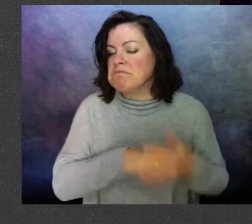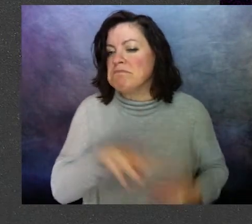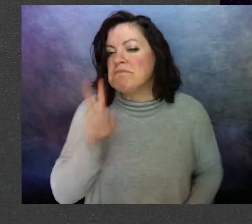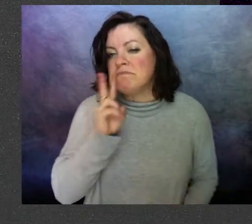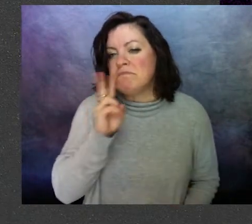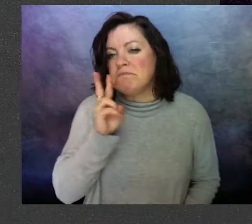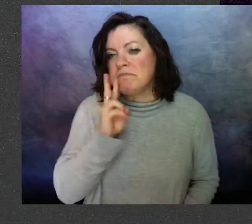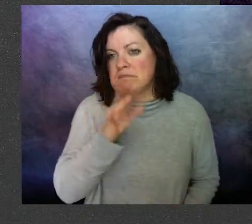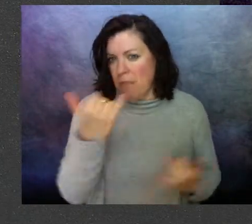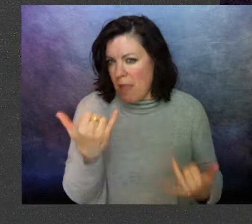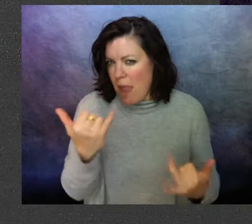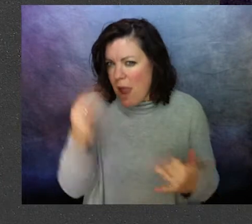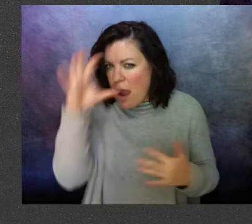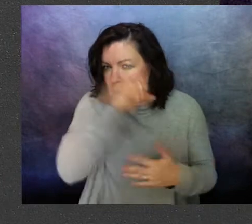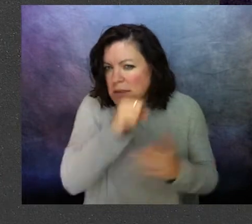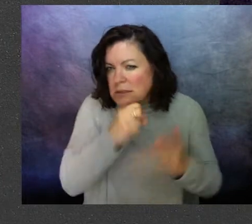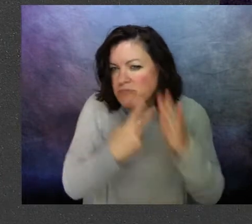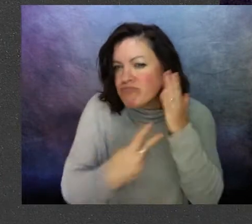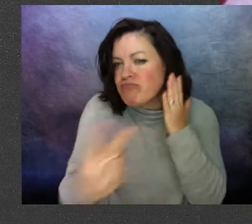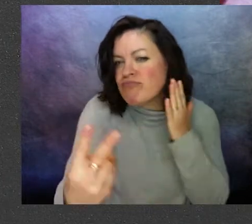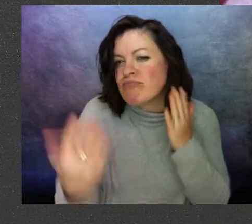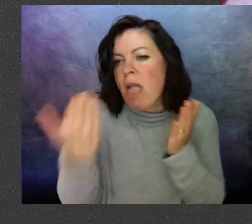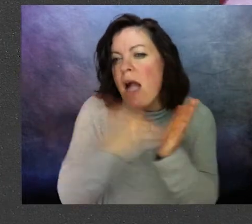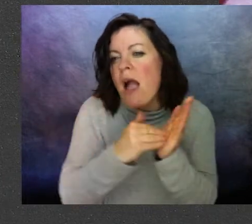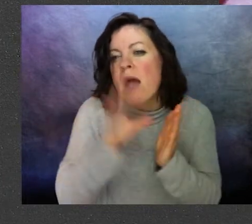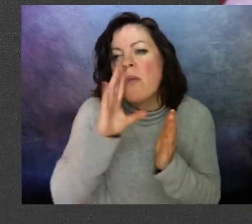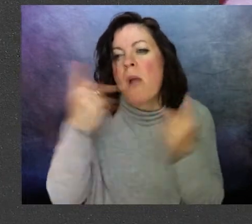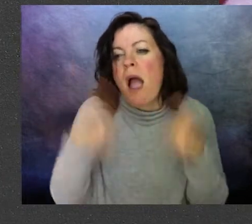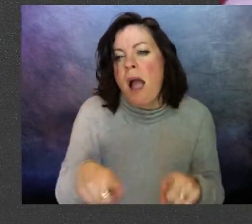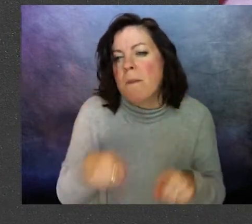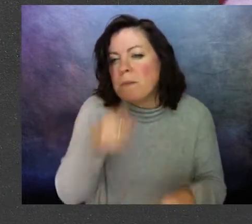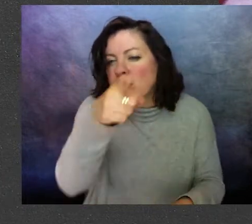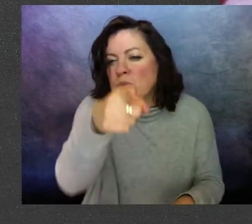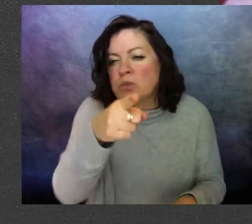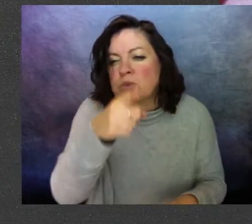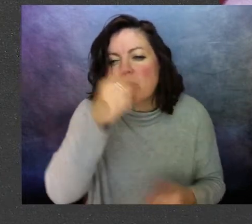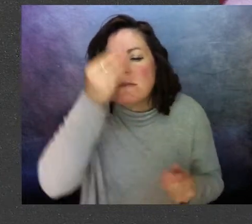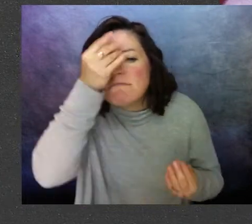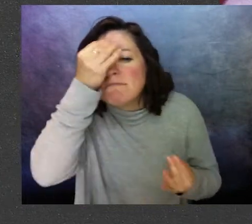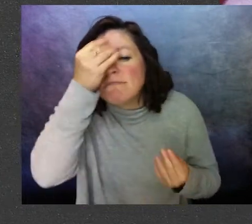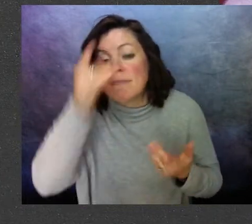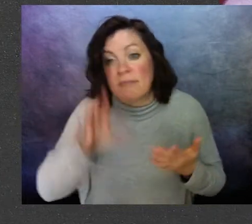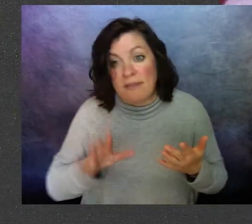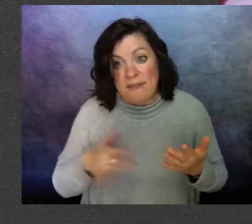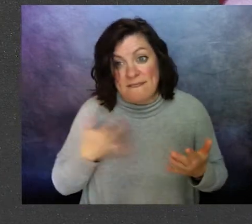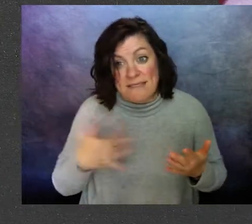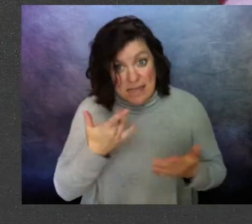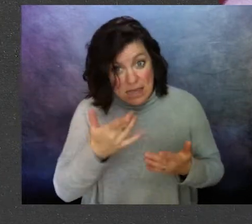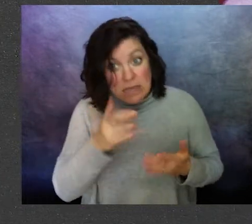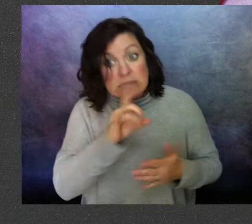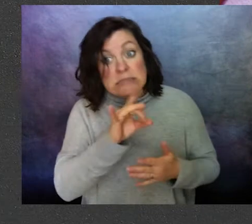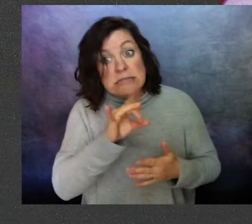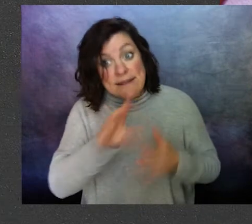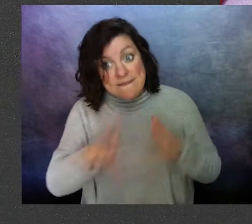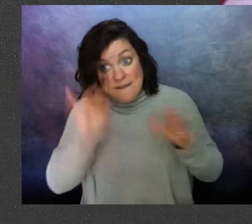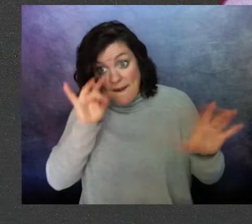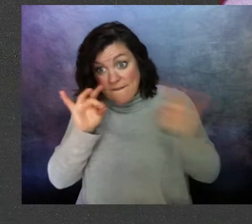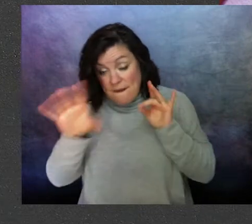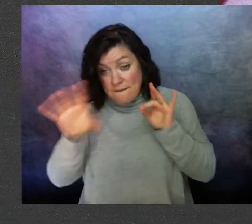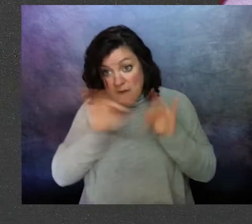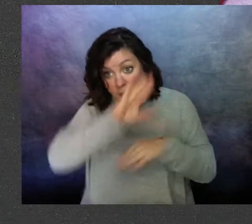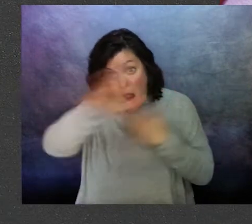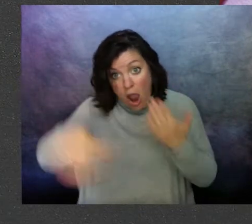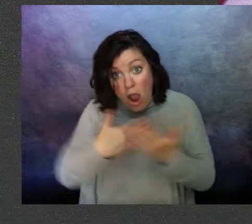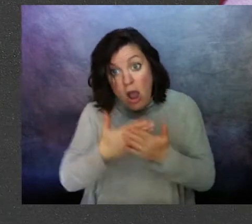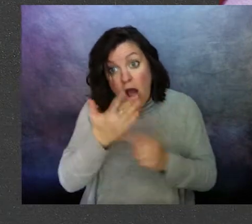our bookmark and make another prediction. Did you predict or guess that they were going to find all the leaves and make the pile again?